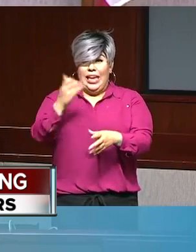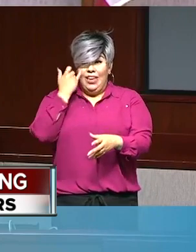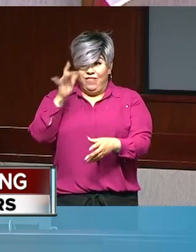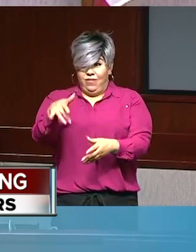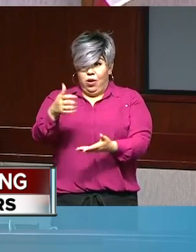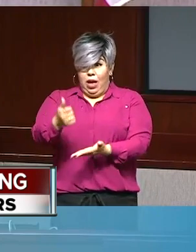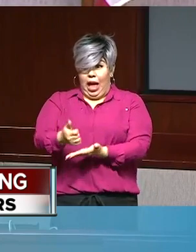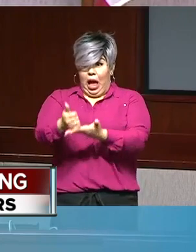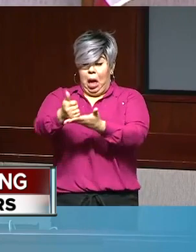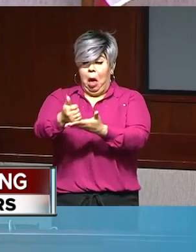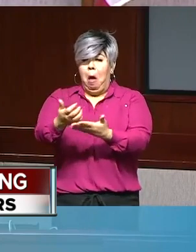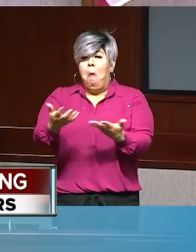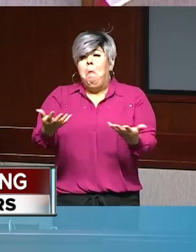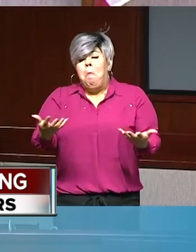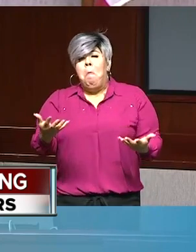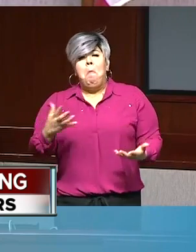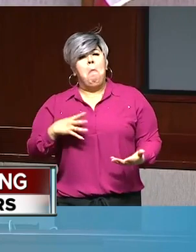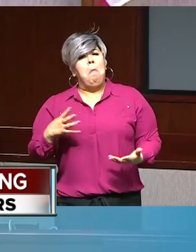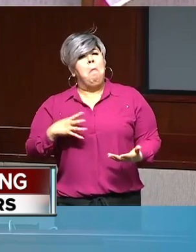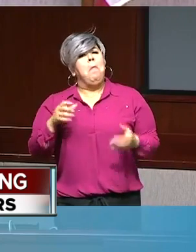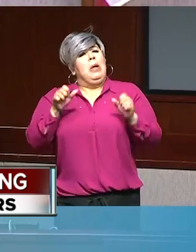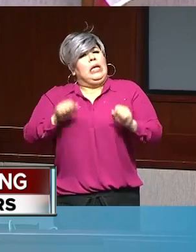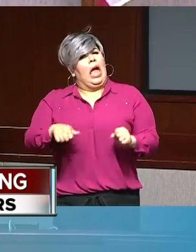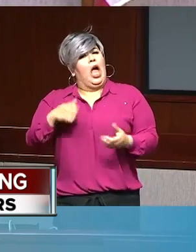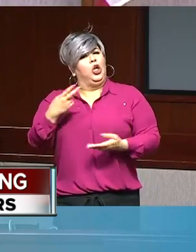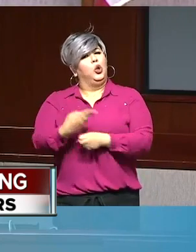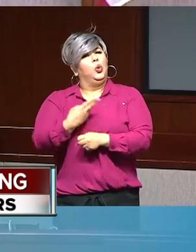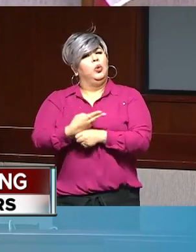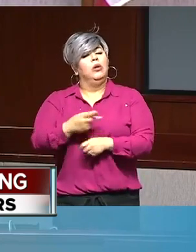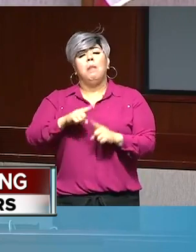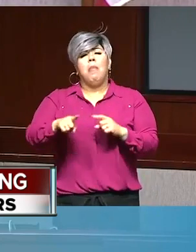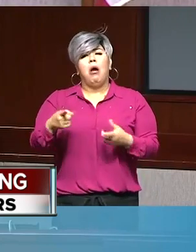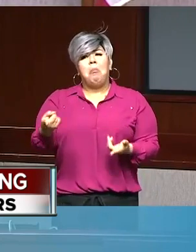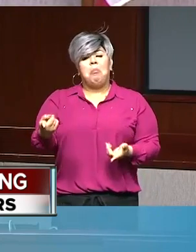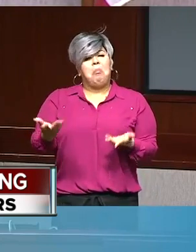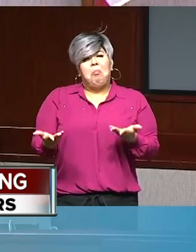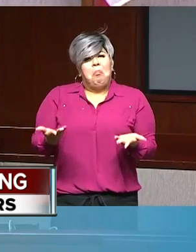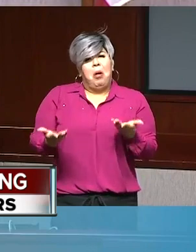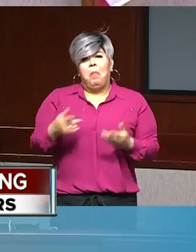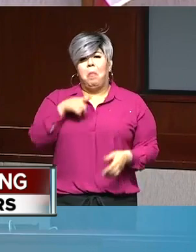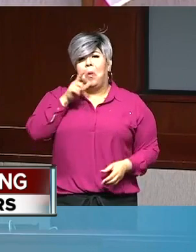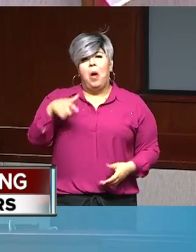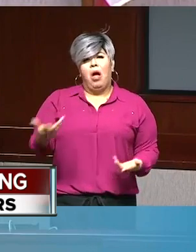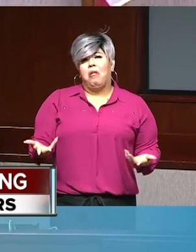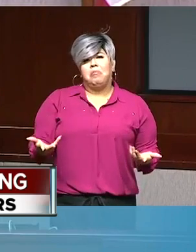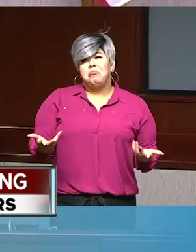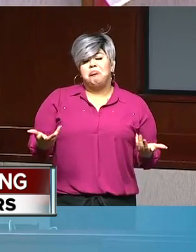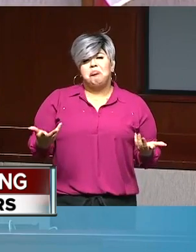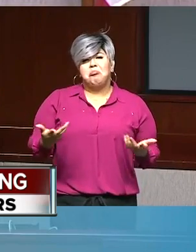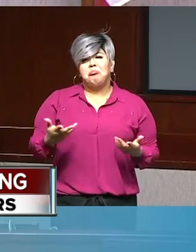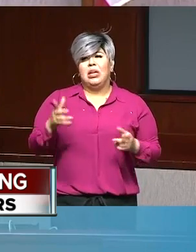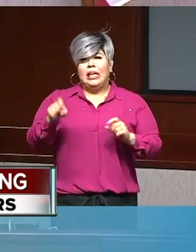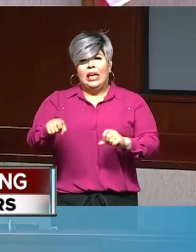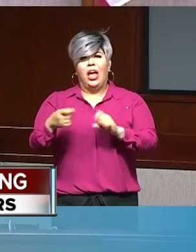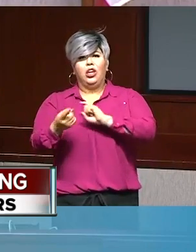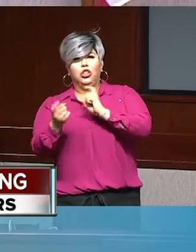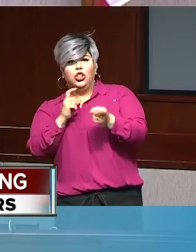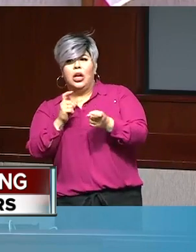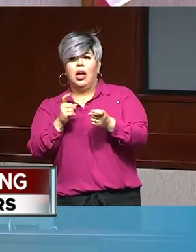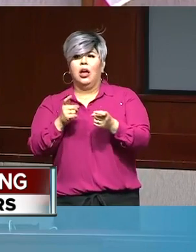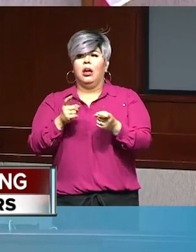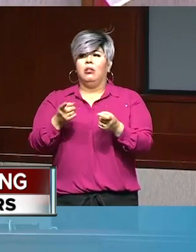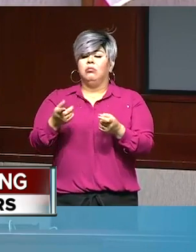this surge, then we've offered that up. And we don't necessarily have to use it for, just as it was designed for